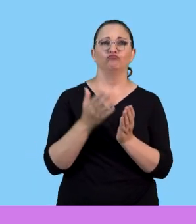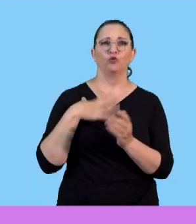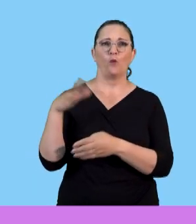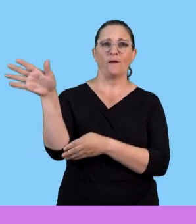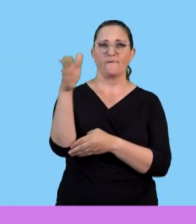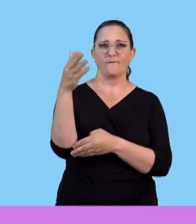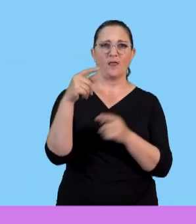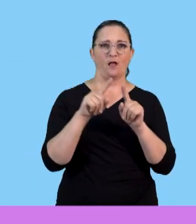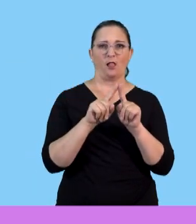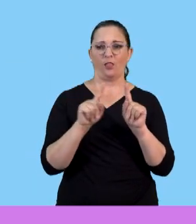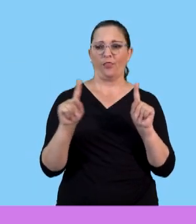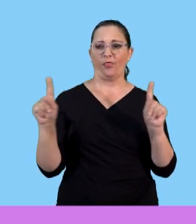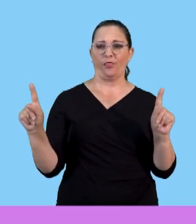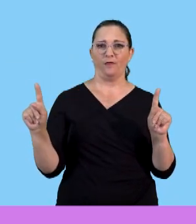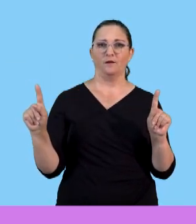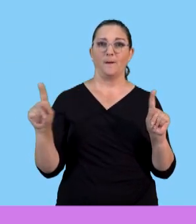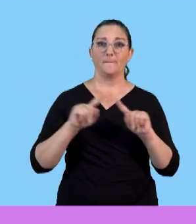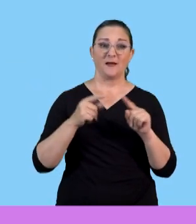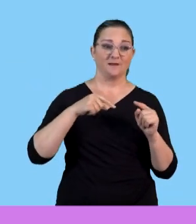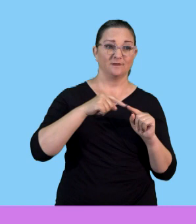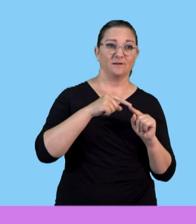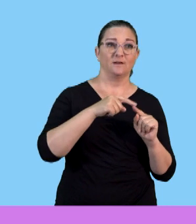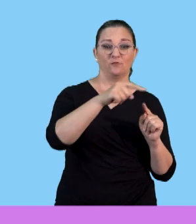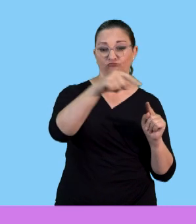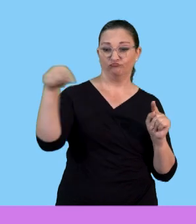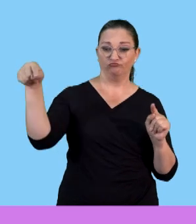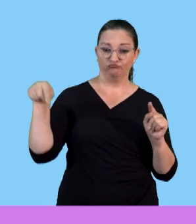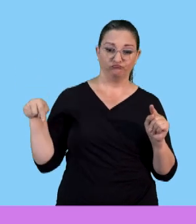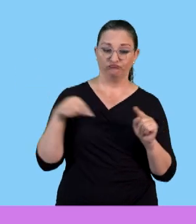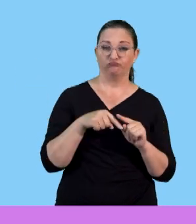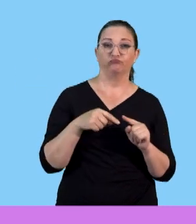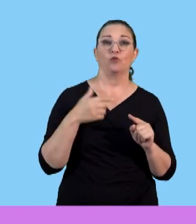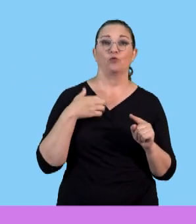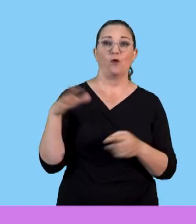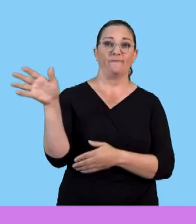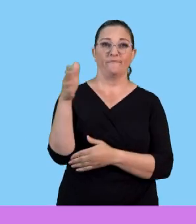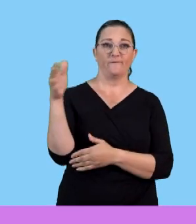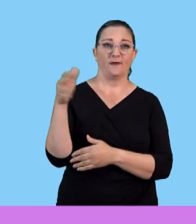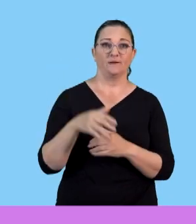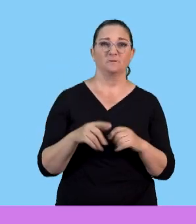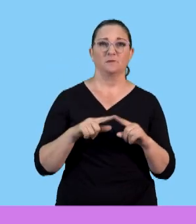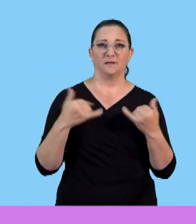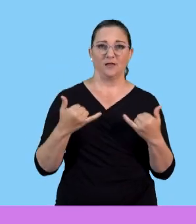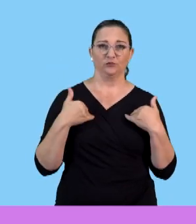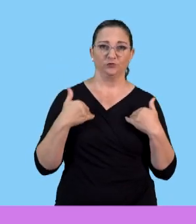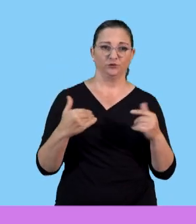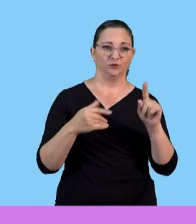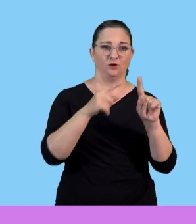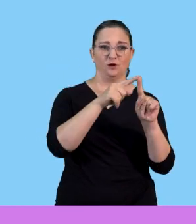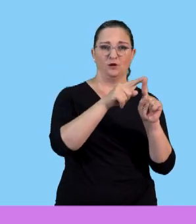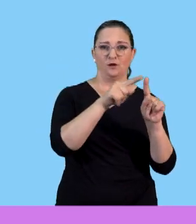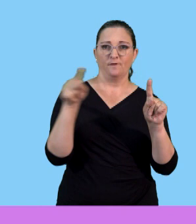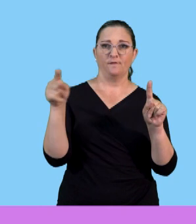must the string of flags be to surround the field? So now we are going to start on that side of the field and